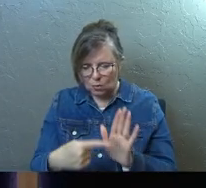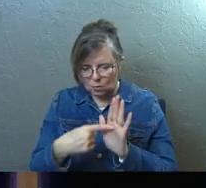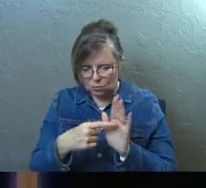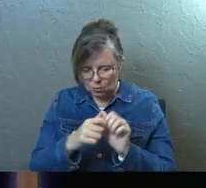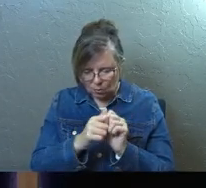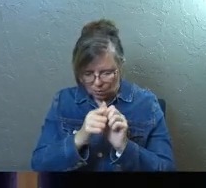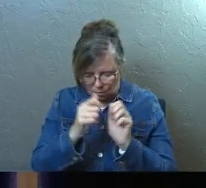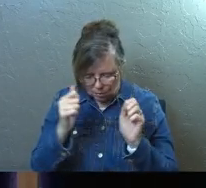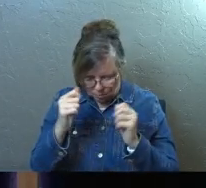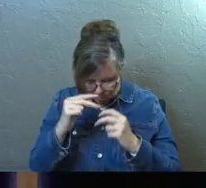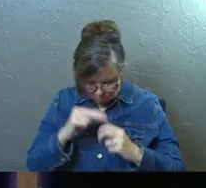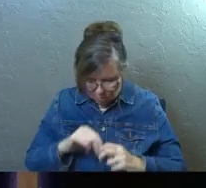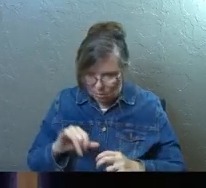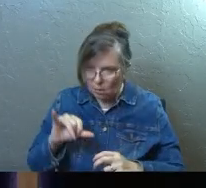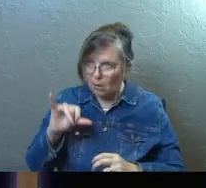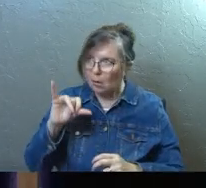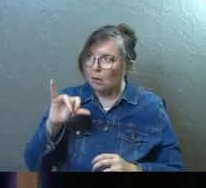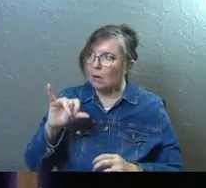God,